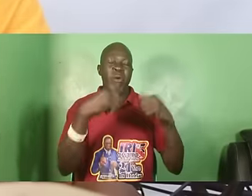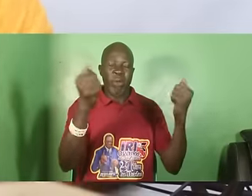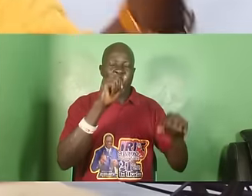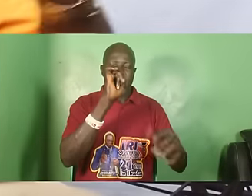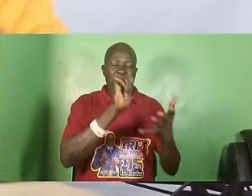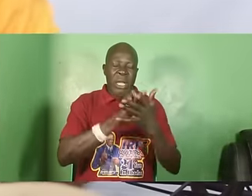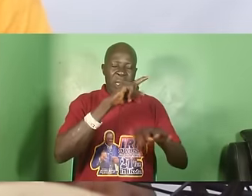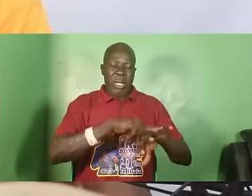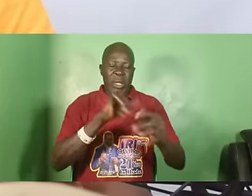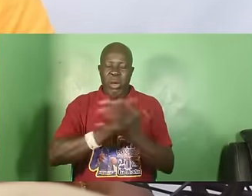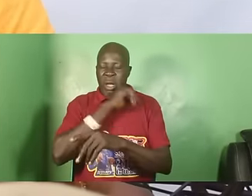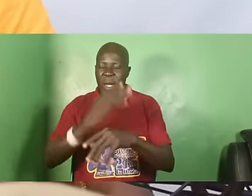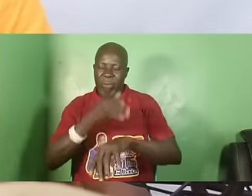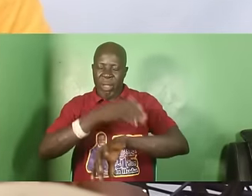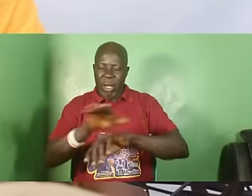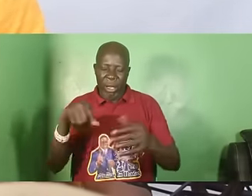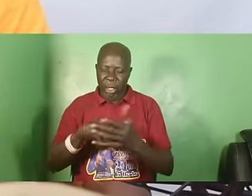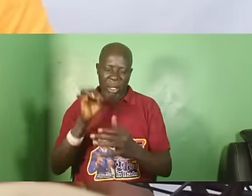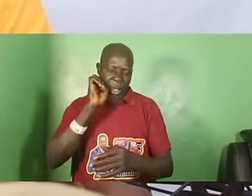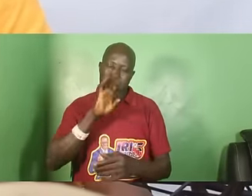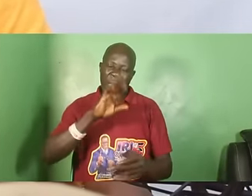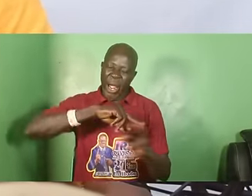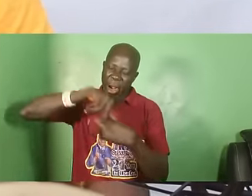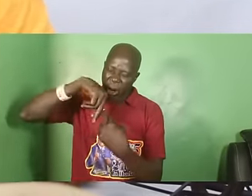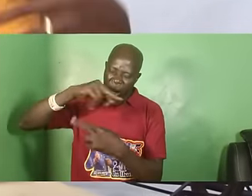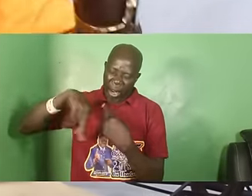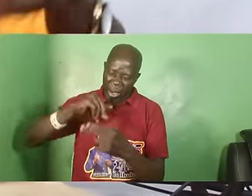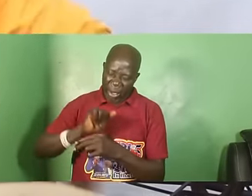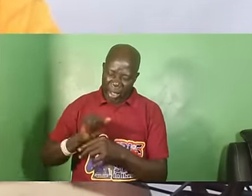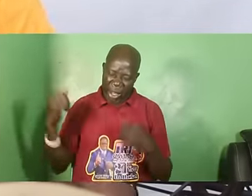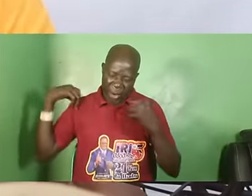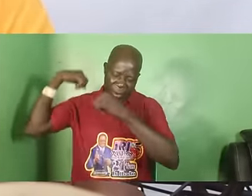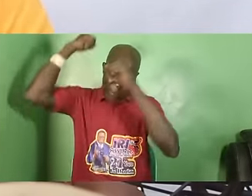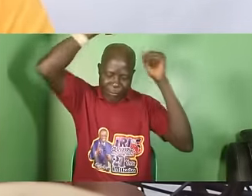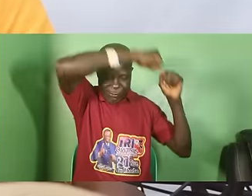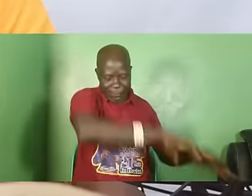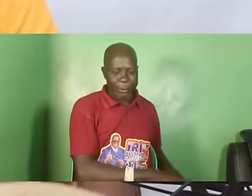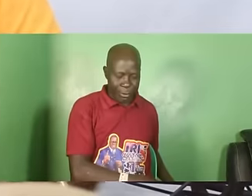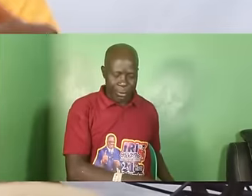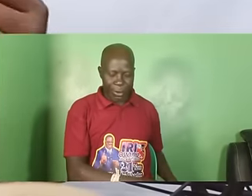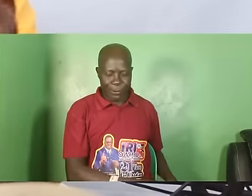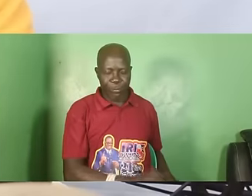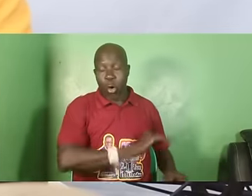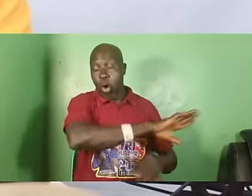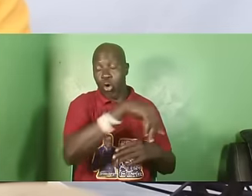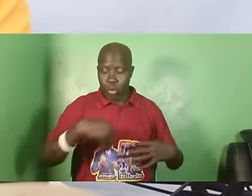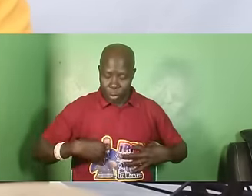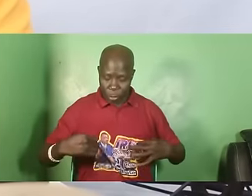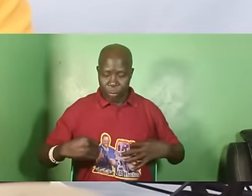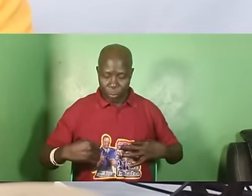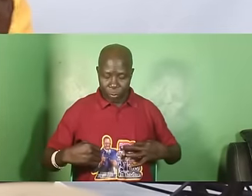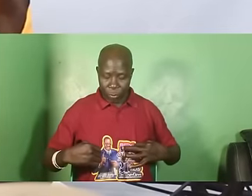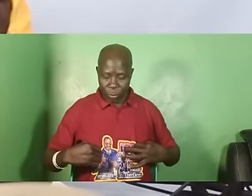that time. Name that Syrian boy. After this. Oh no, was he came home. He off his clothes. Ati ewu. His